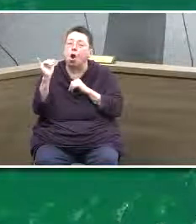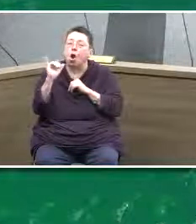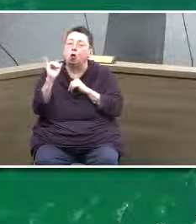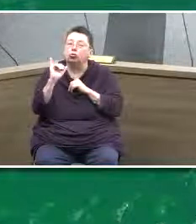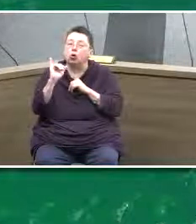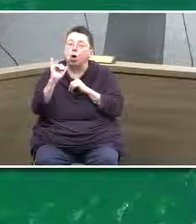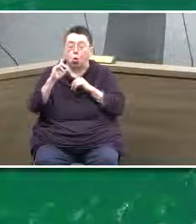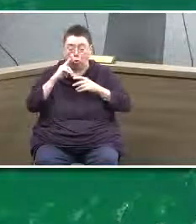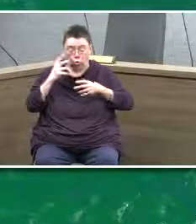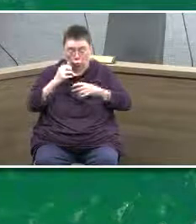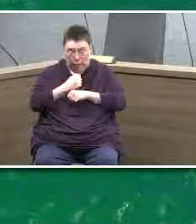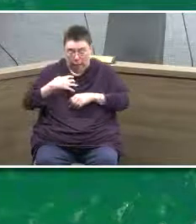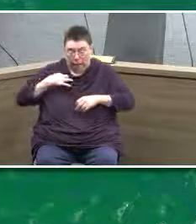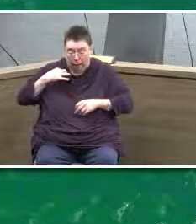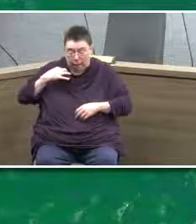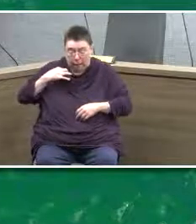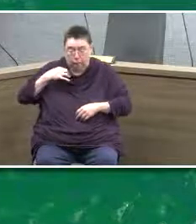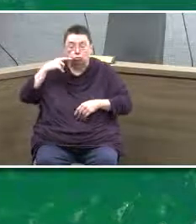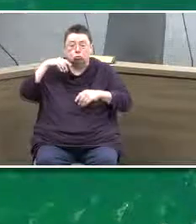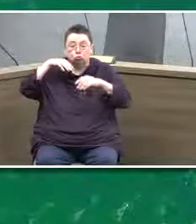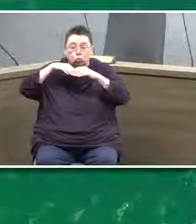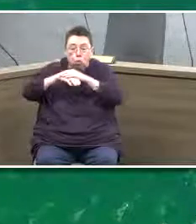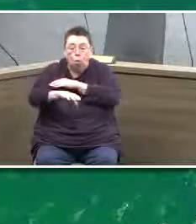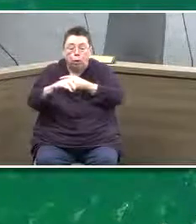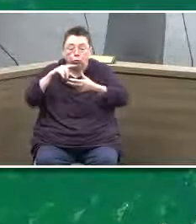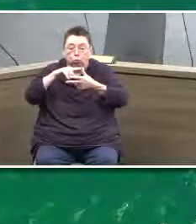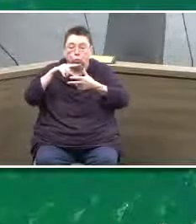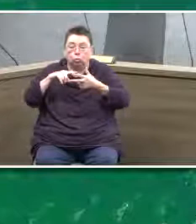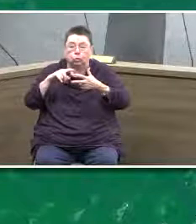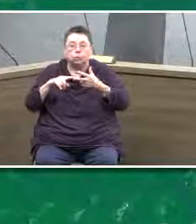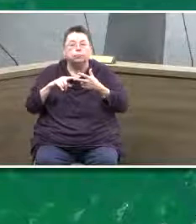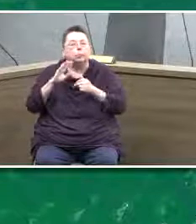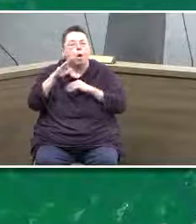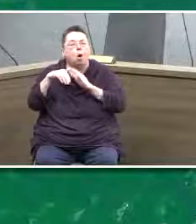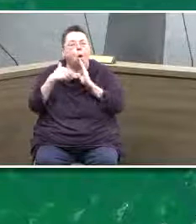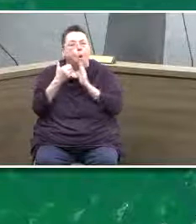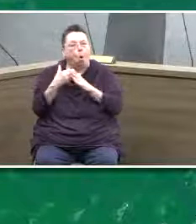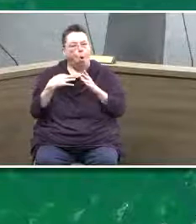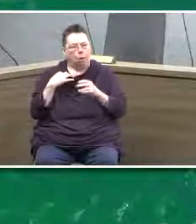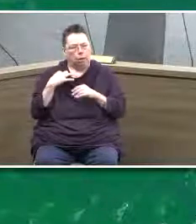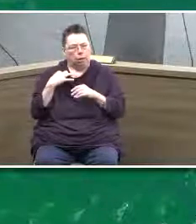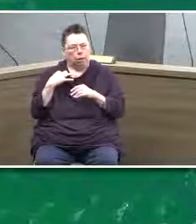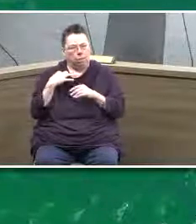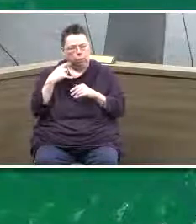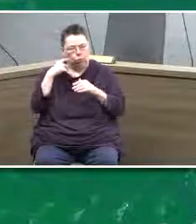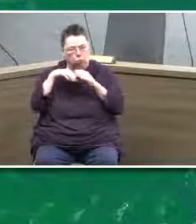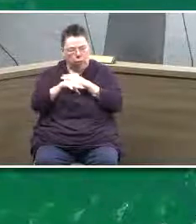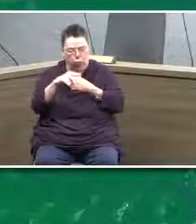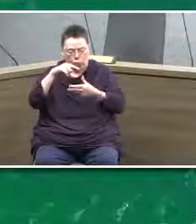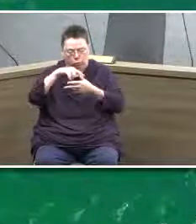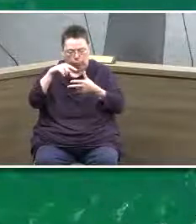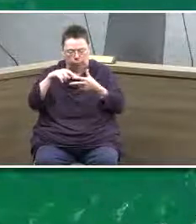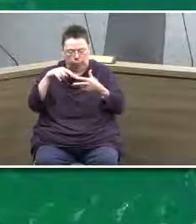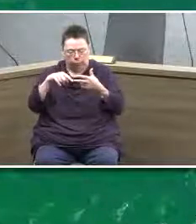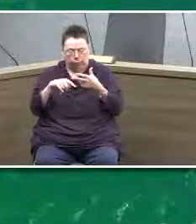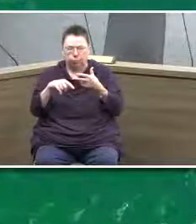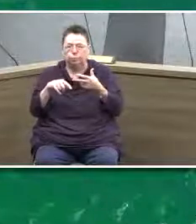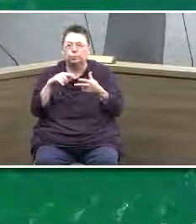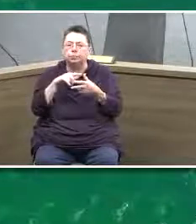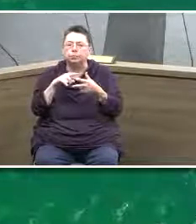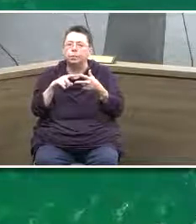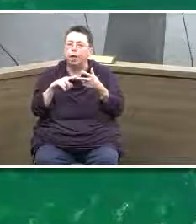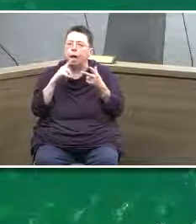Processing applications for admissions. All housing applications for these properties will only